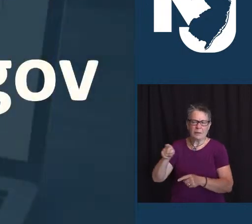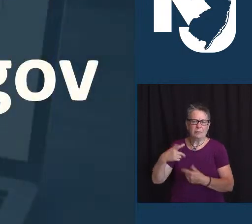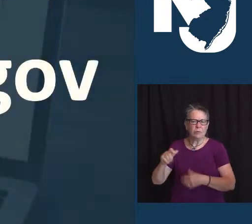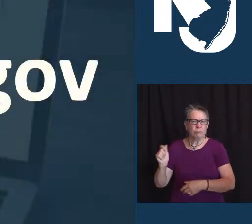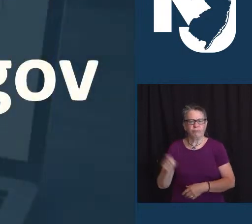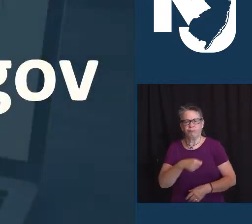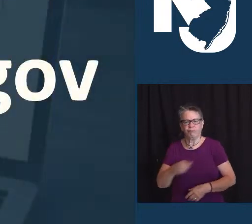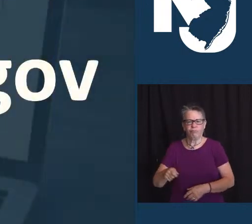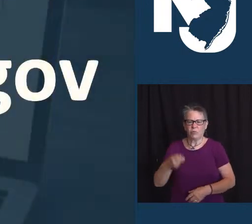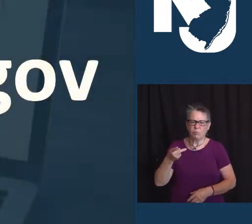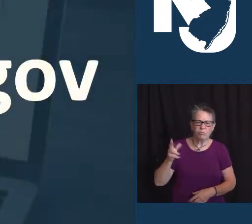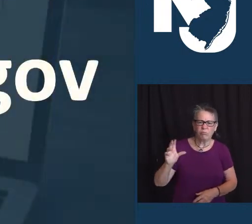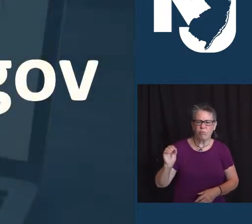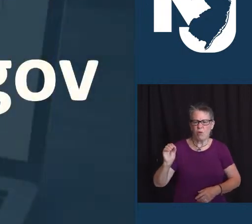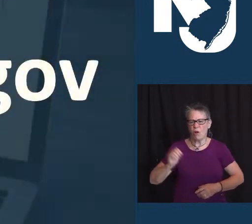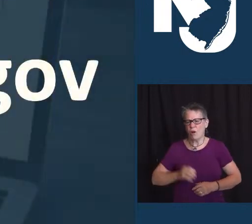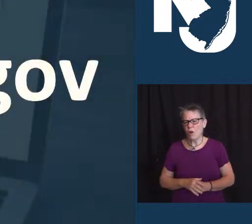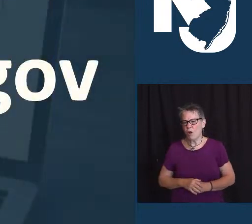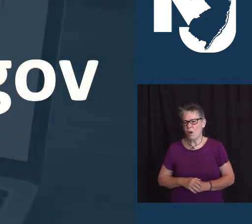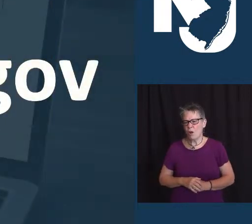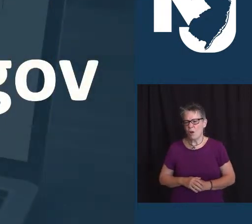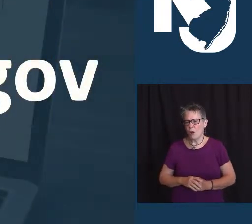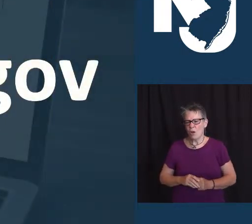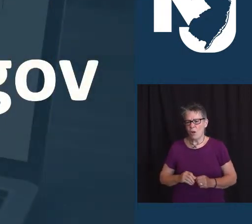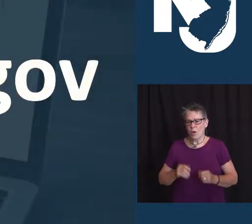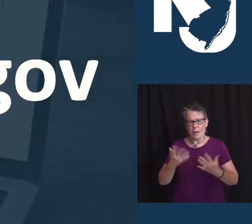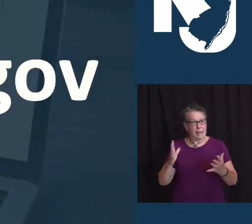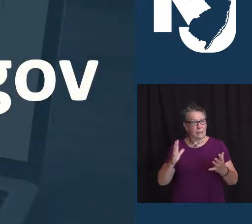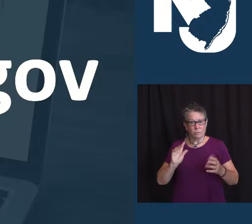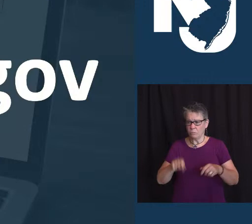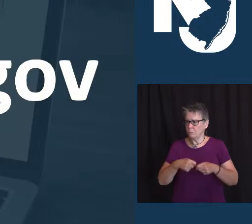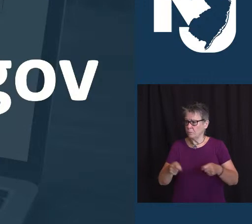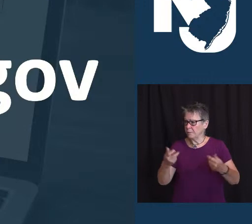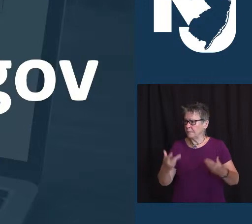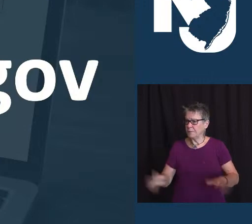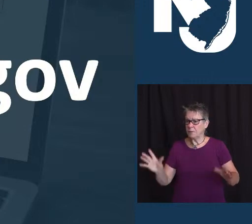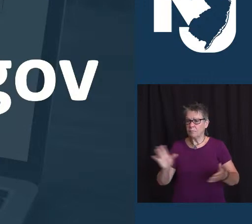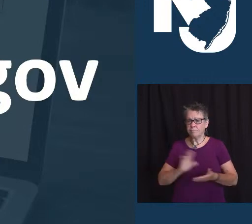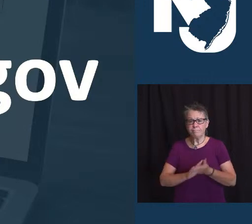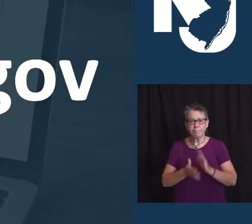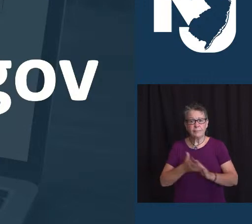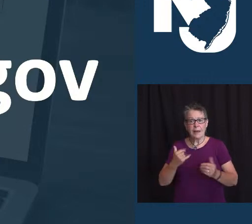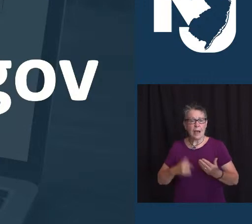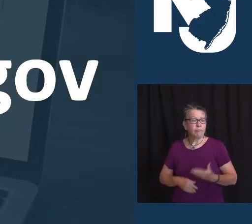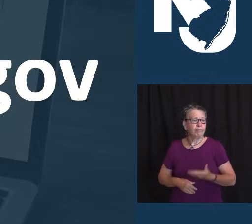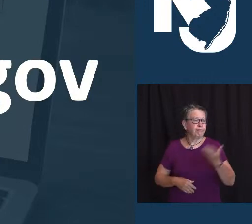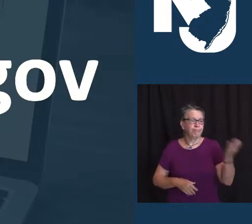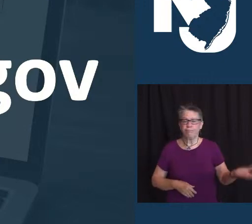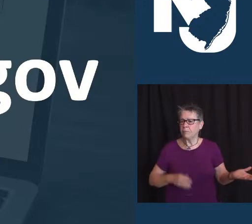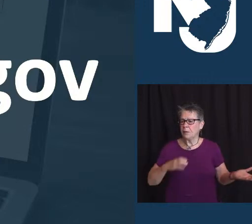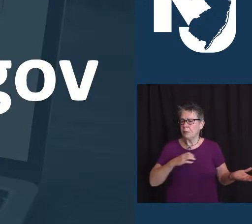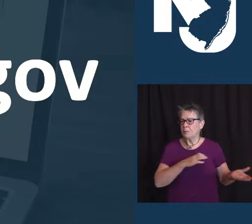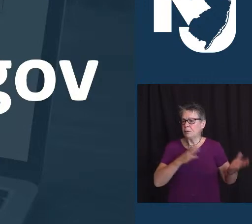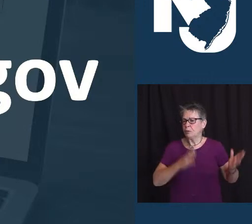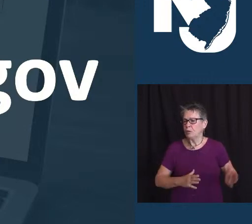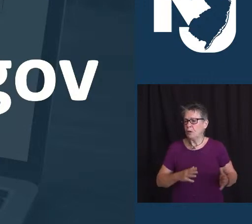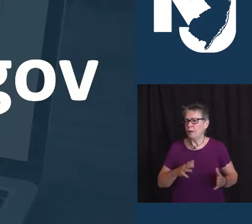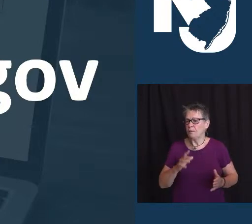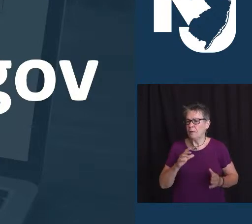Please help me welcome the woman who needs no introduction, the Commissioner of the Department of Health. Oh, sorry. Forgive me. I'm going to Brian.